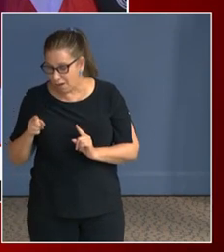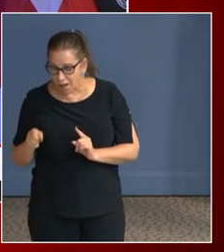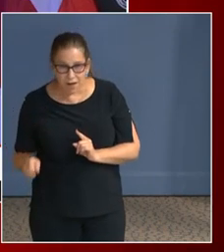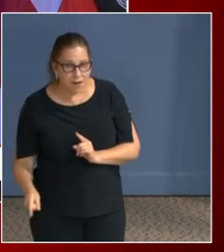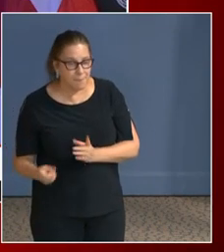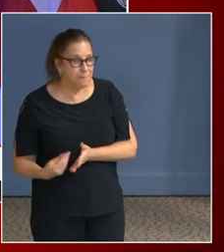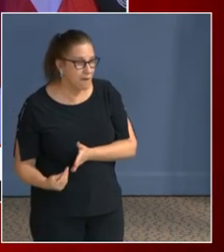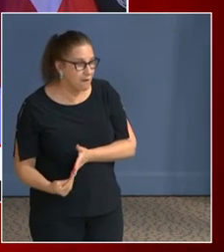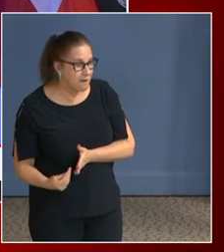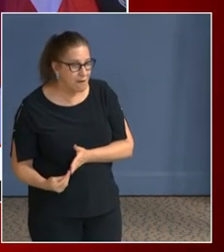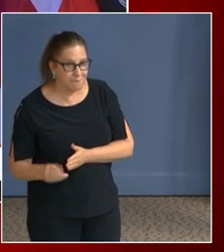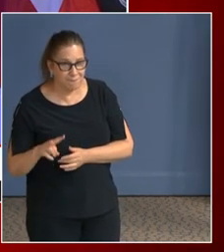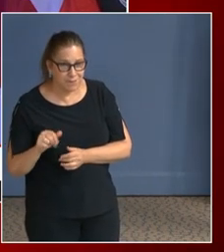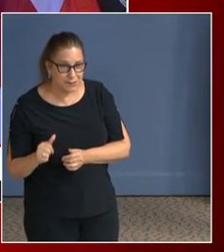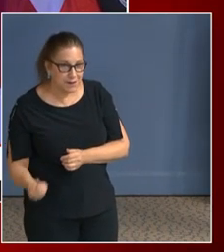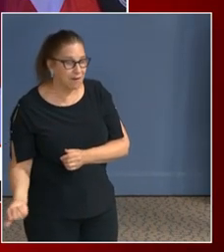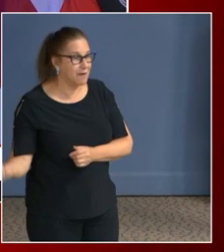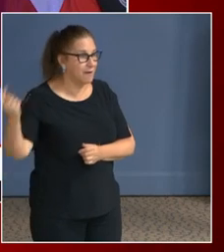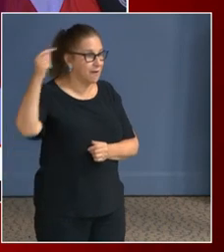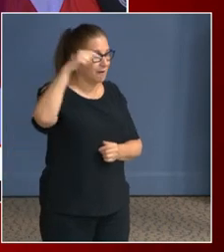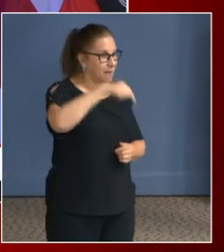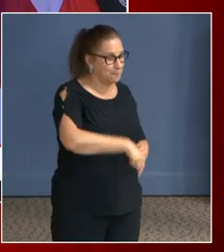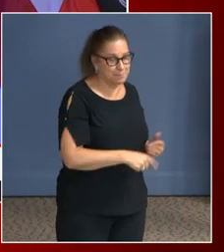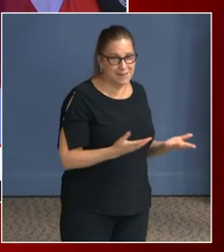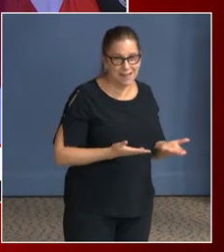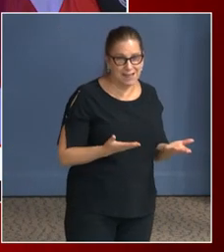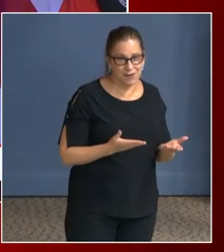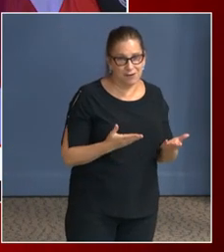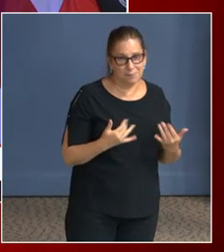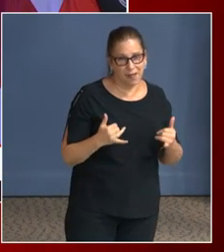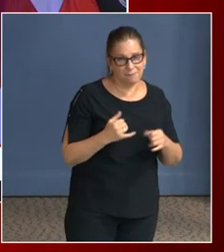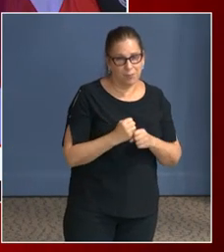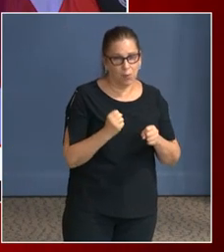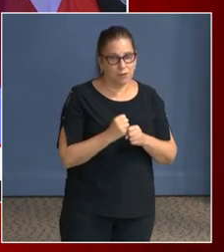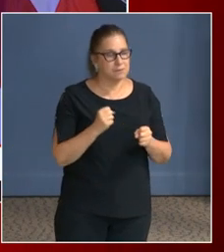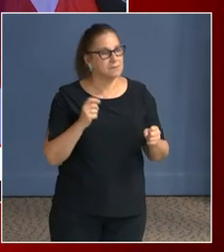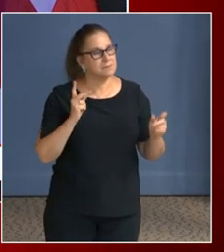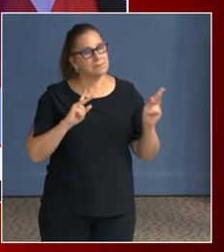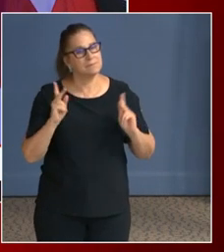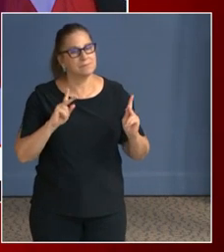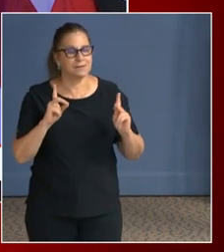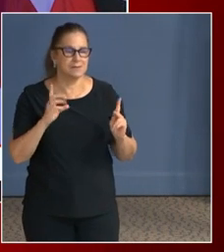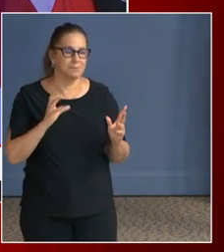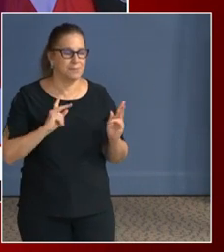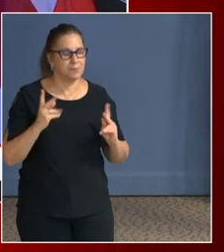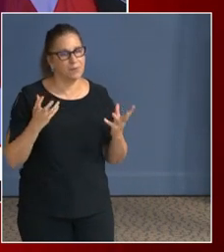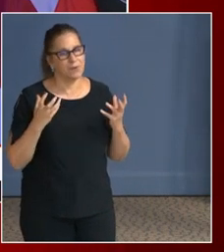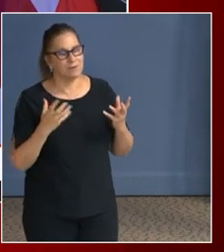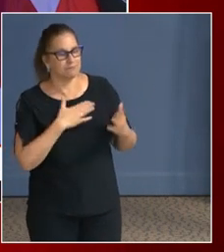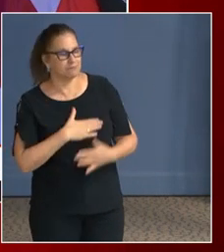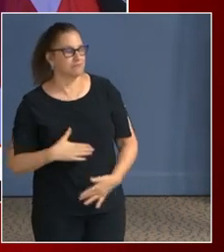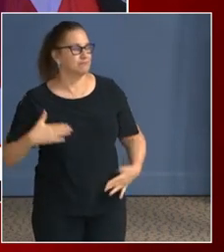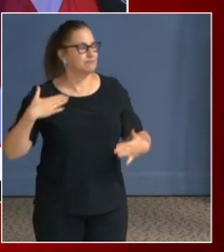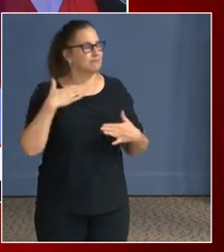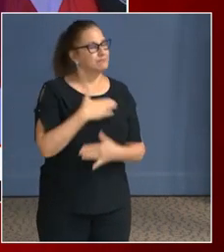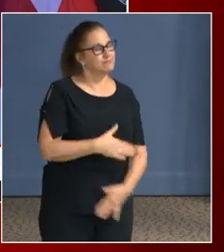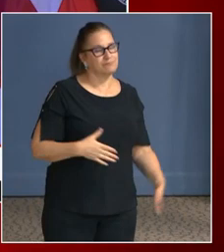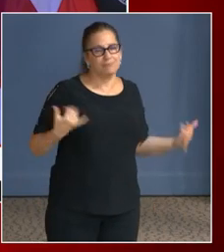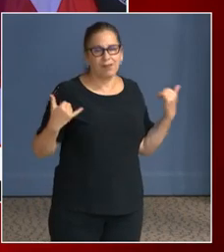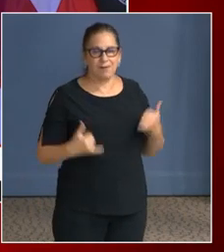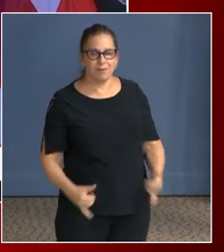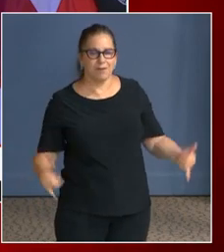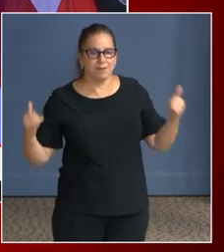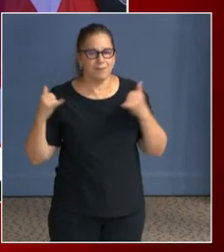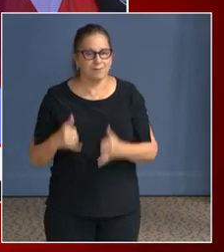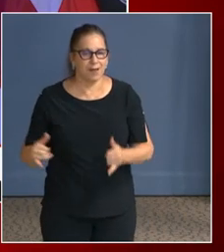costs into DC. But what do you say to residents who want to enjoy fireworks in their backyard? I would say that we are in